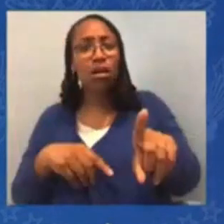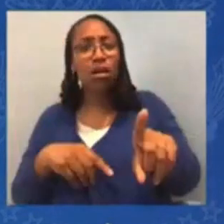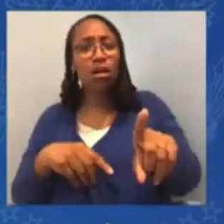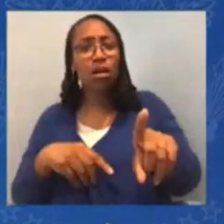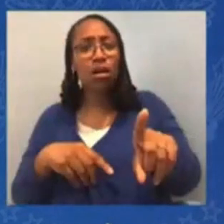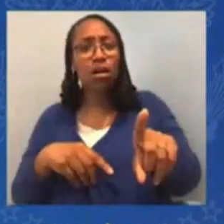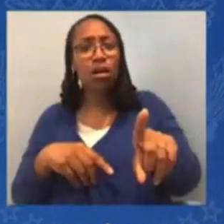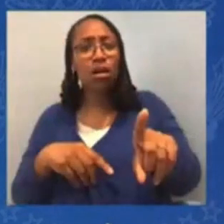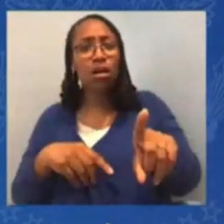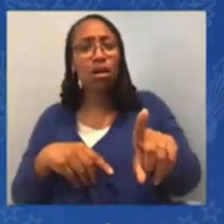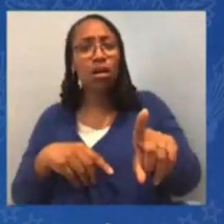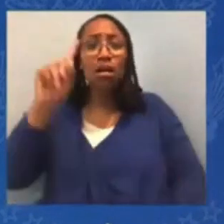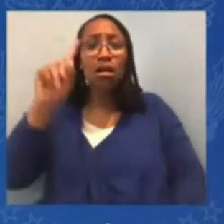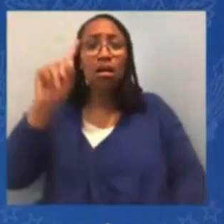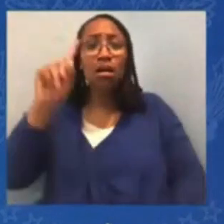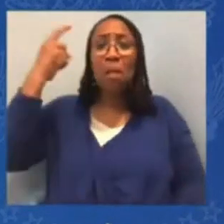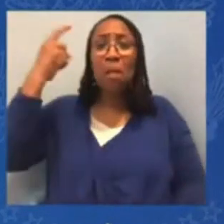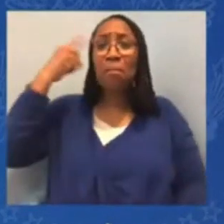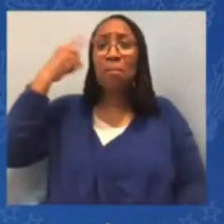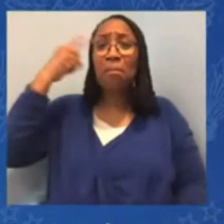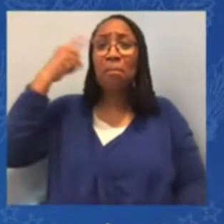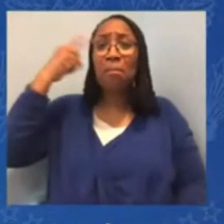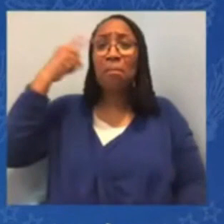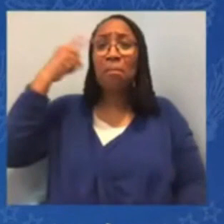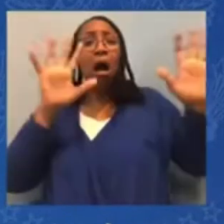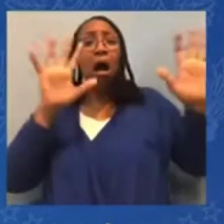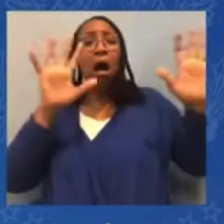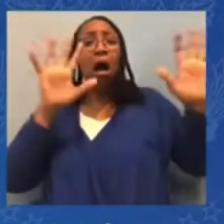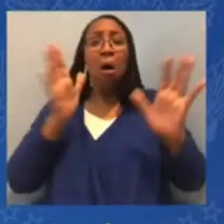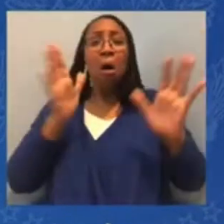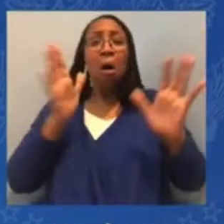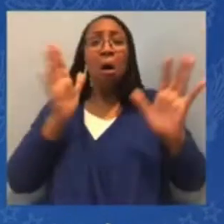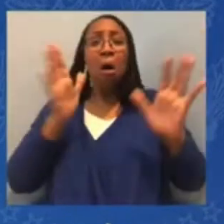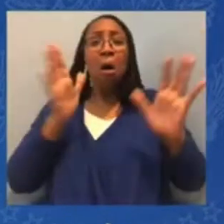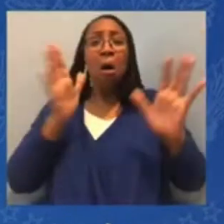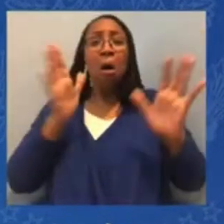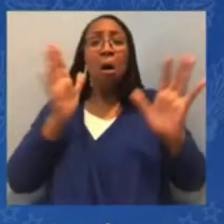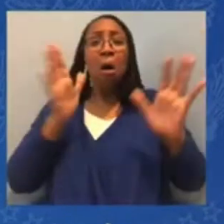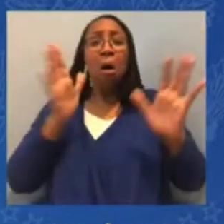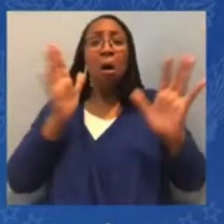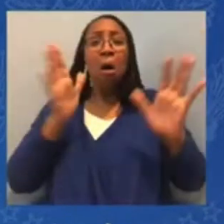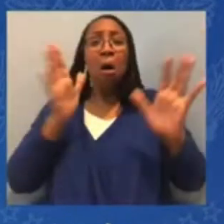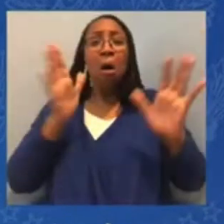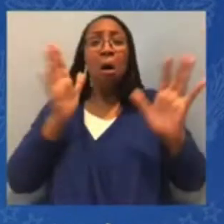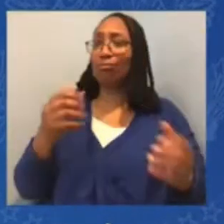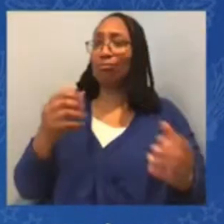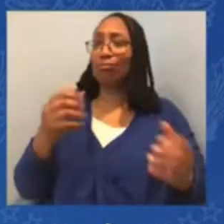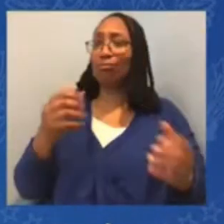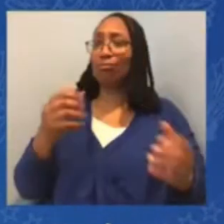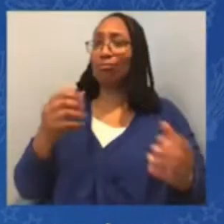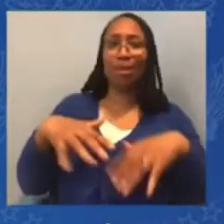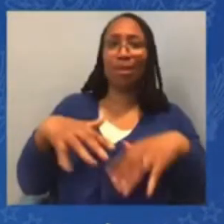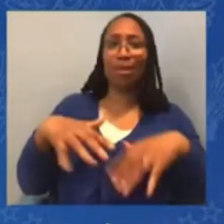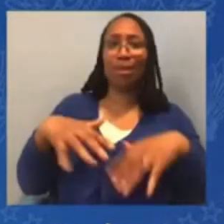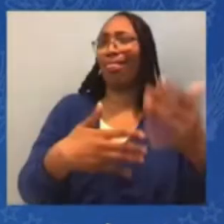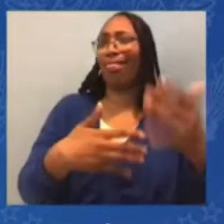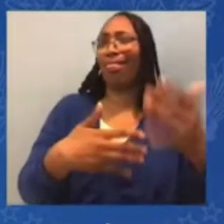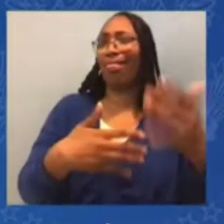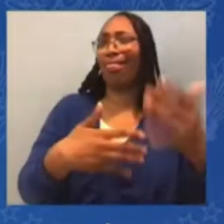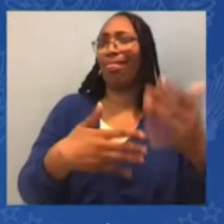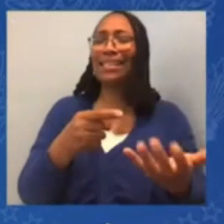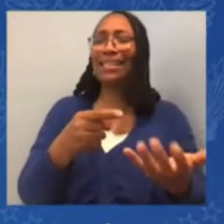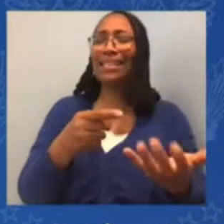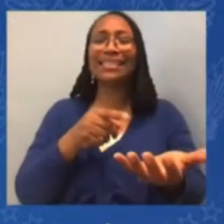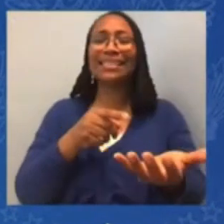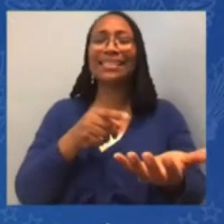to our districts. We were leaving town. Even more reason to think that this momentum, whatever we had,